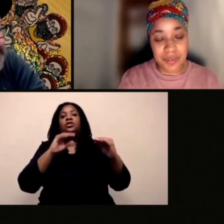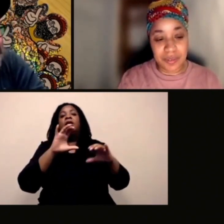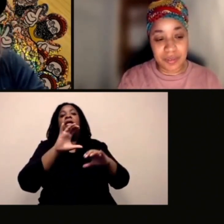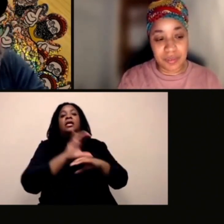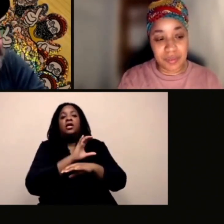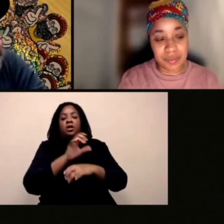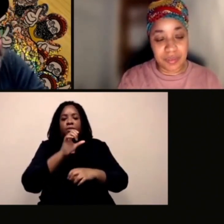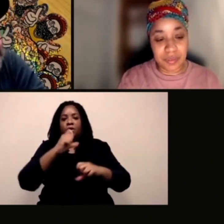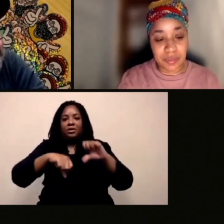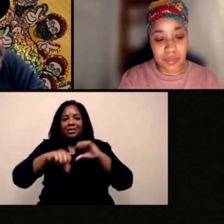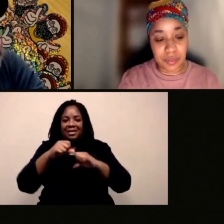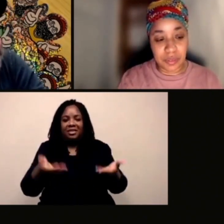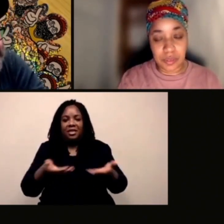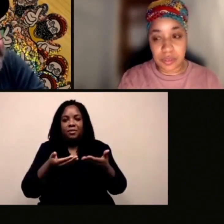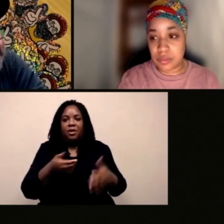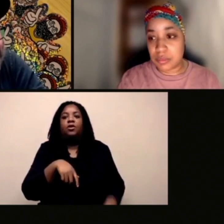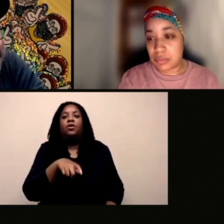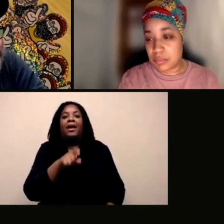Phoenix, Arizona.